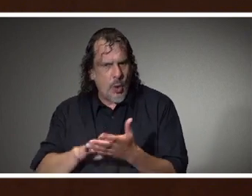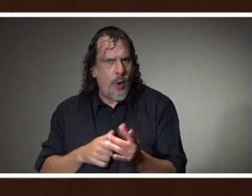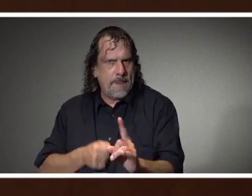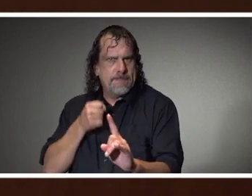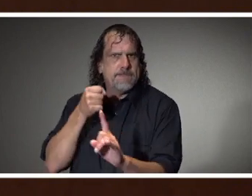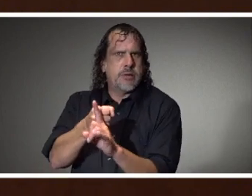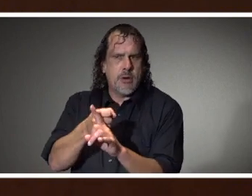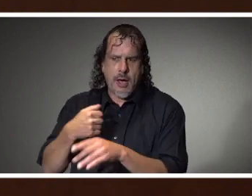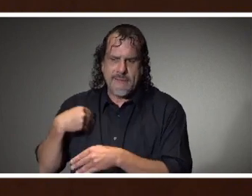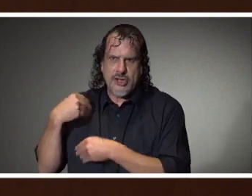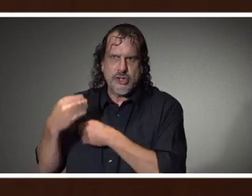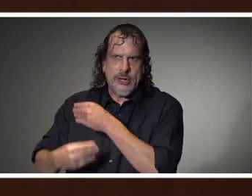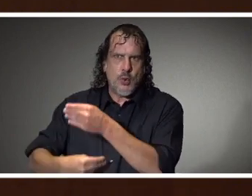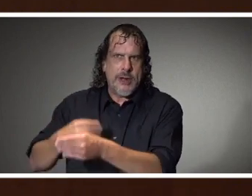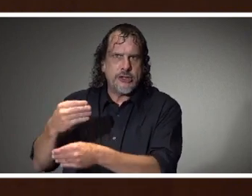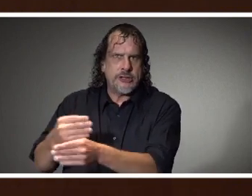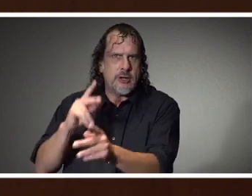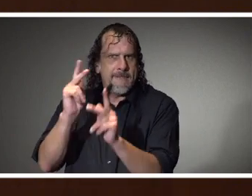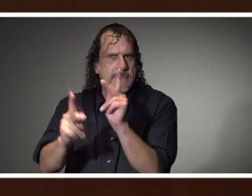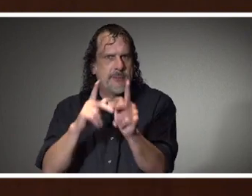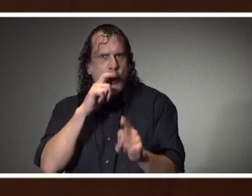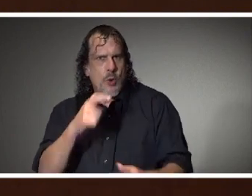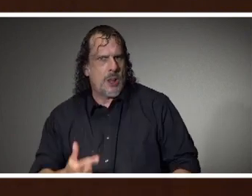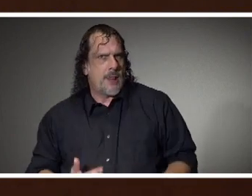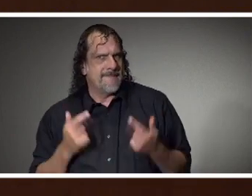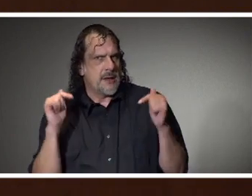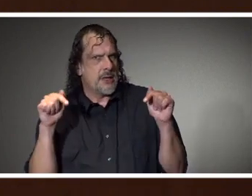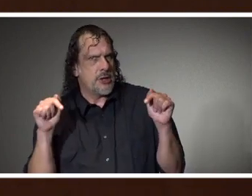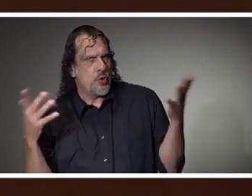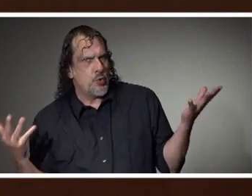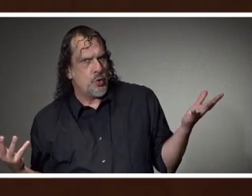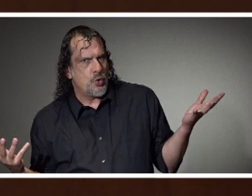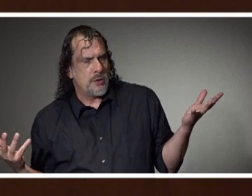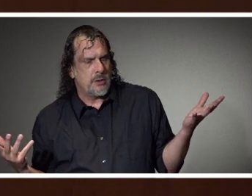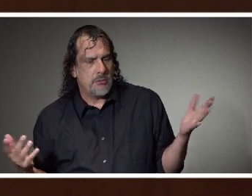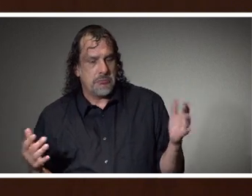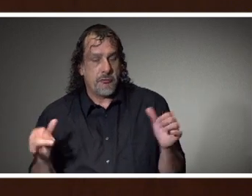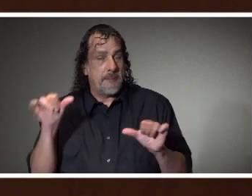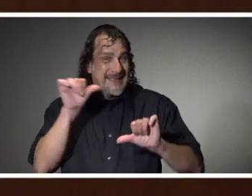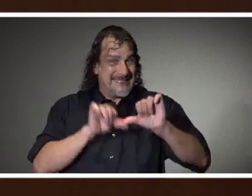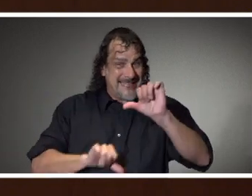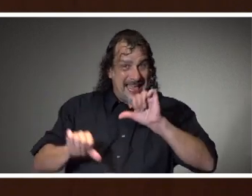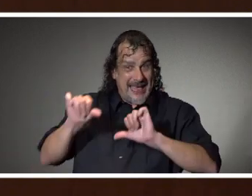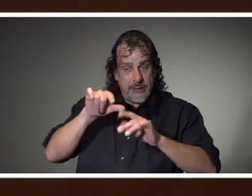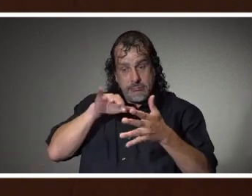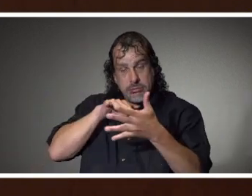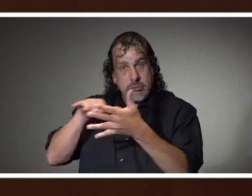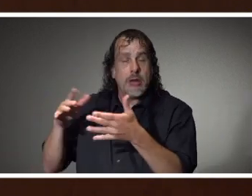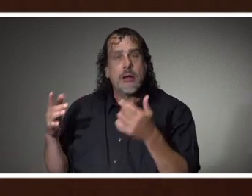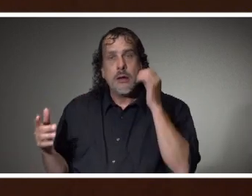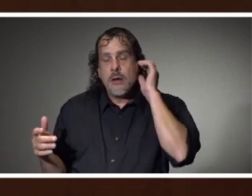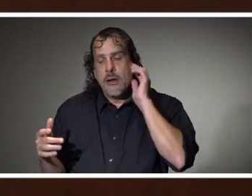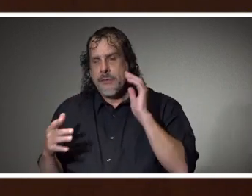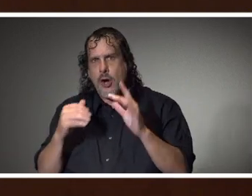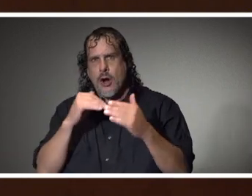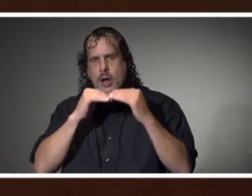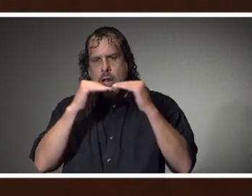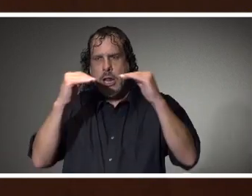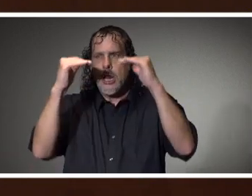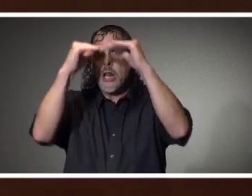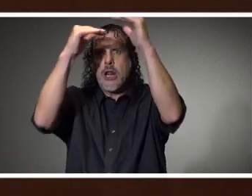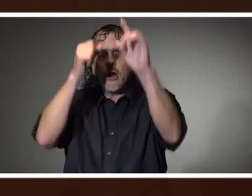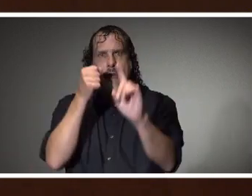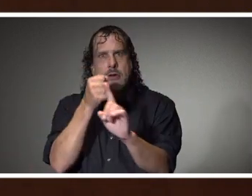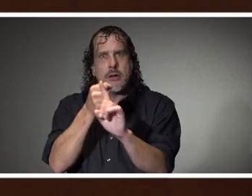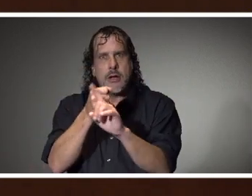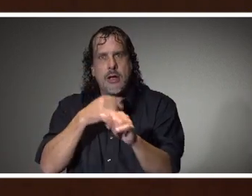on generations of people who have lived here. From a scientific perspective, we know that there are numerous levels of impact on